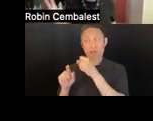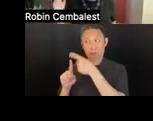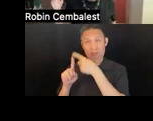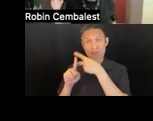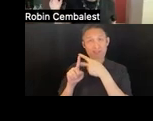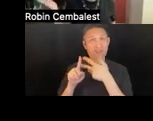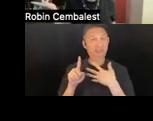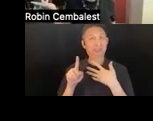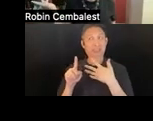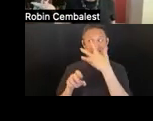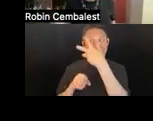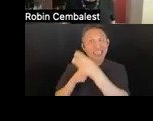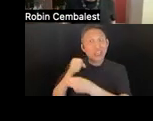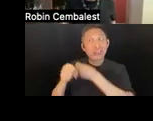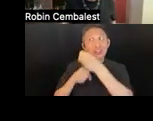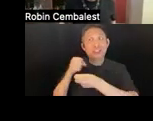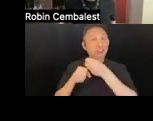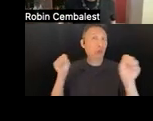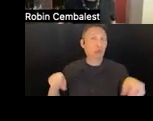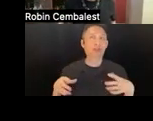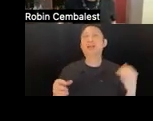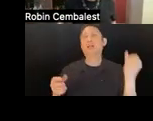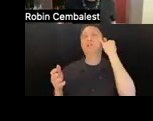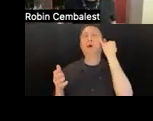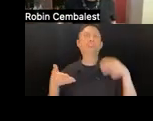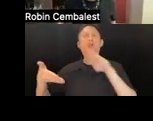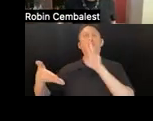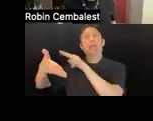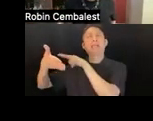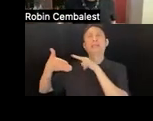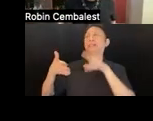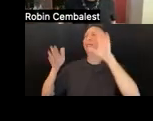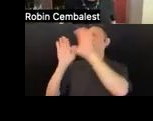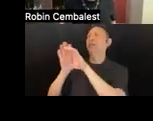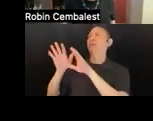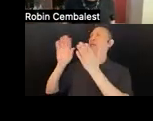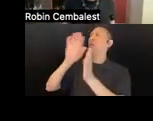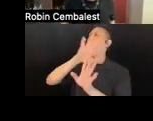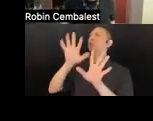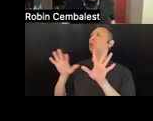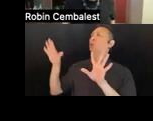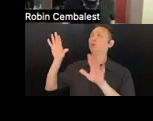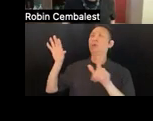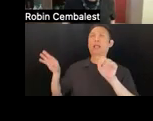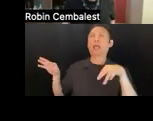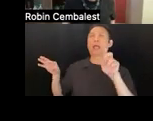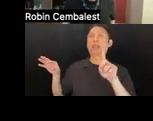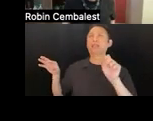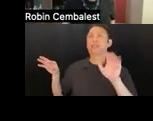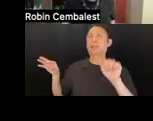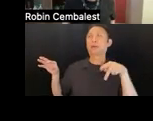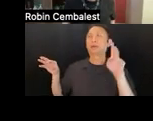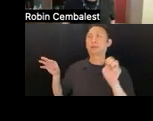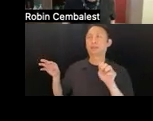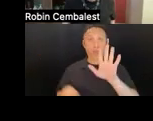be, say that you paint landscapes. The work might not begin in the studio. The work begins when you too are